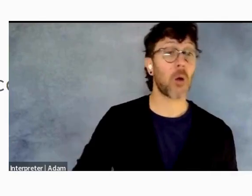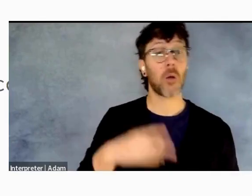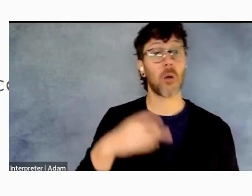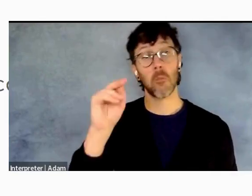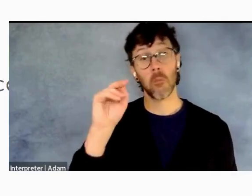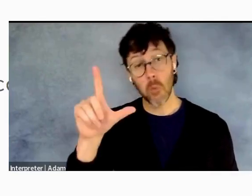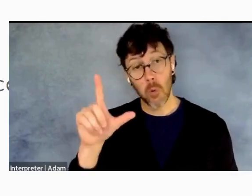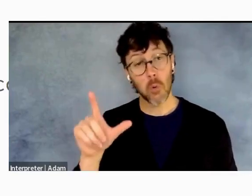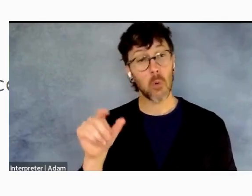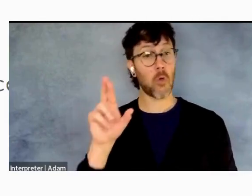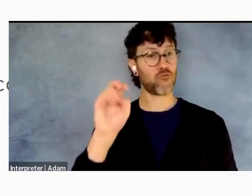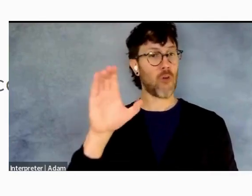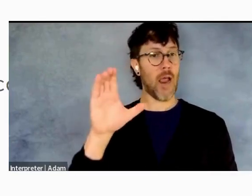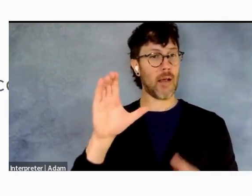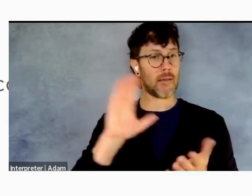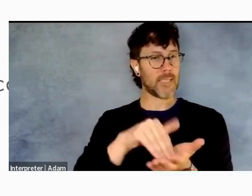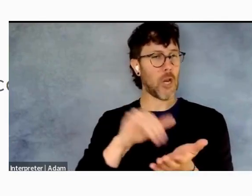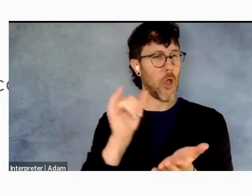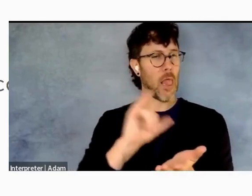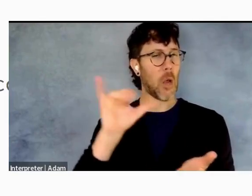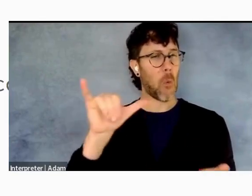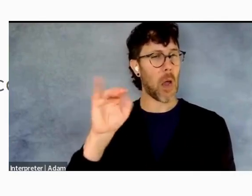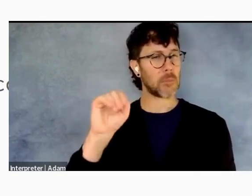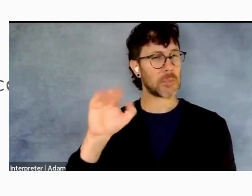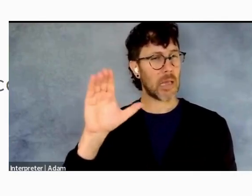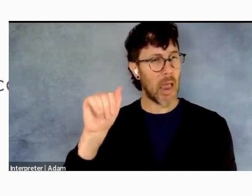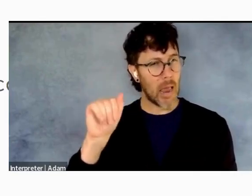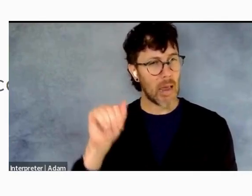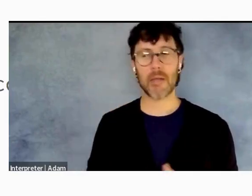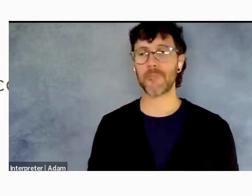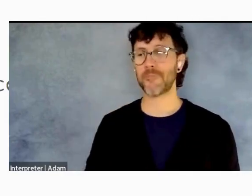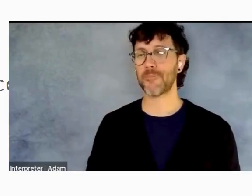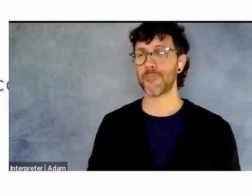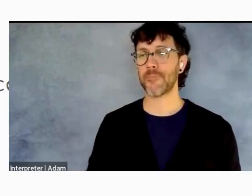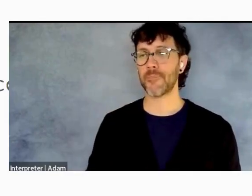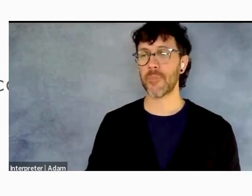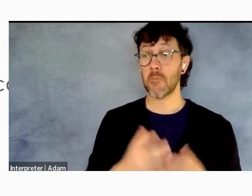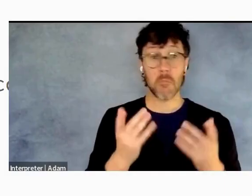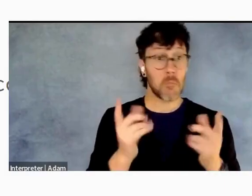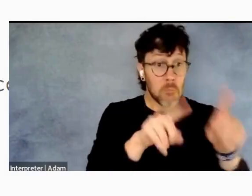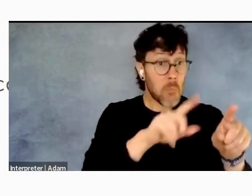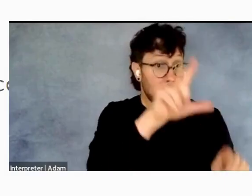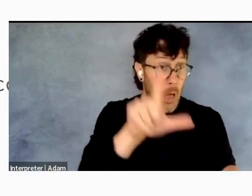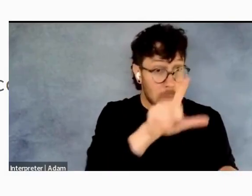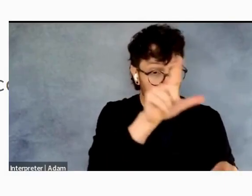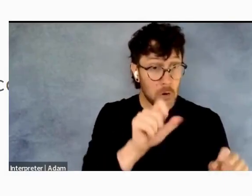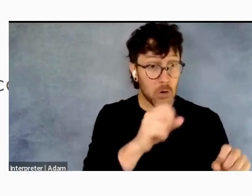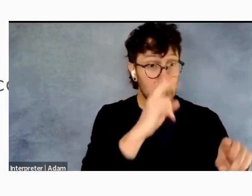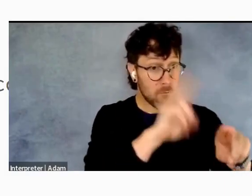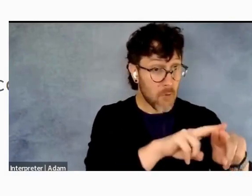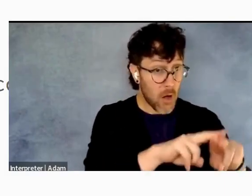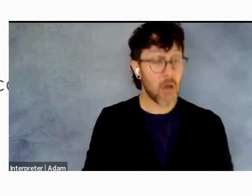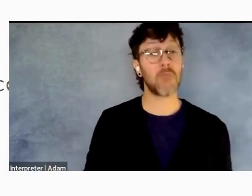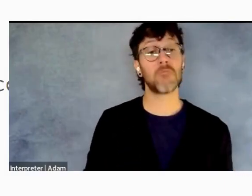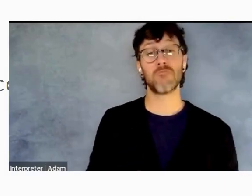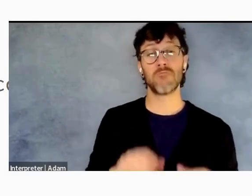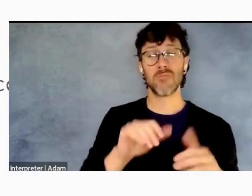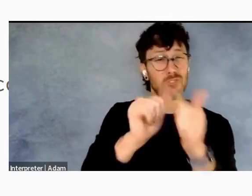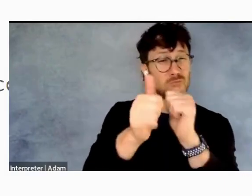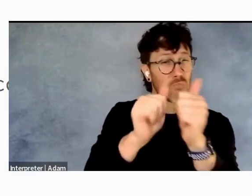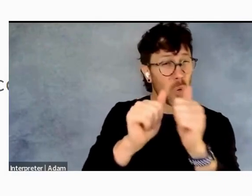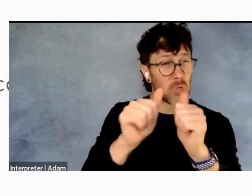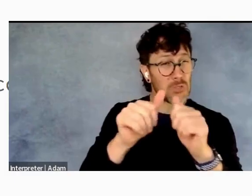centers like the Y. Going to the library can be a really fun activity. or other sports complexes,